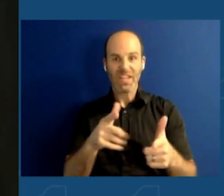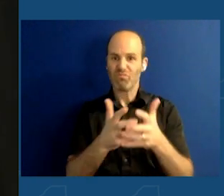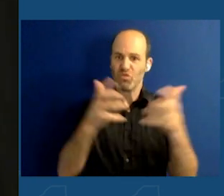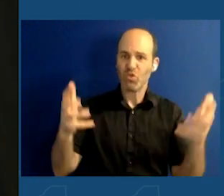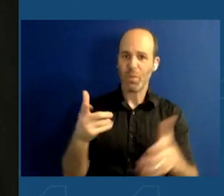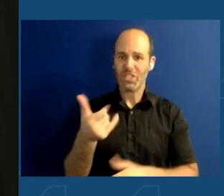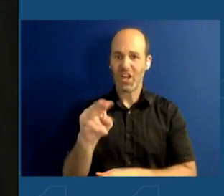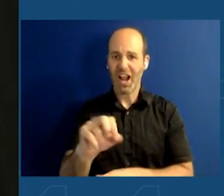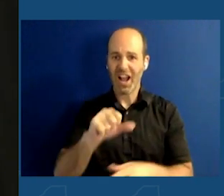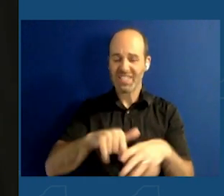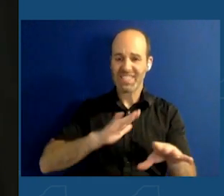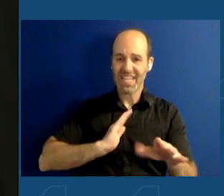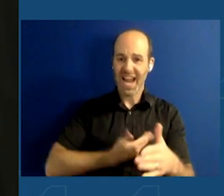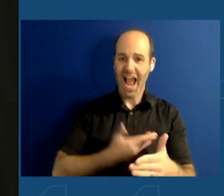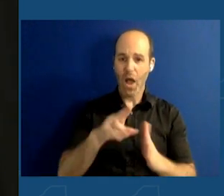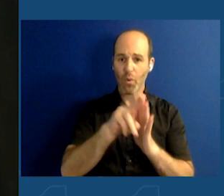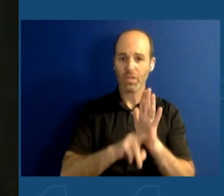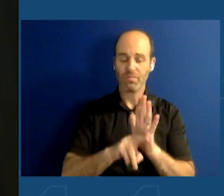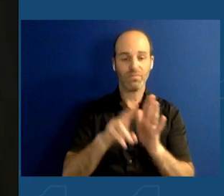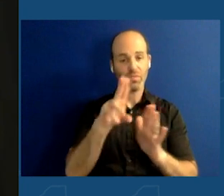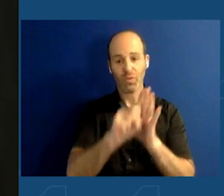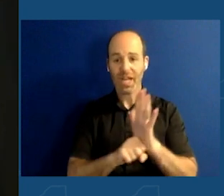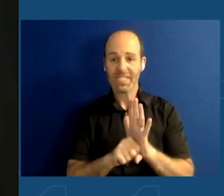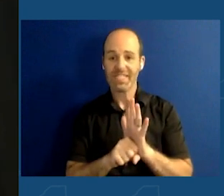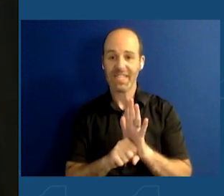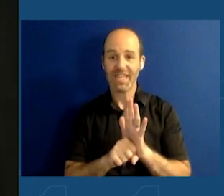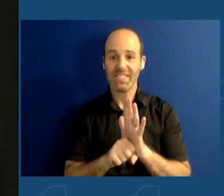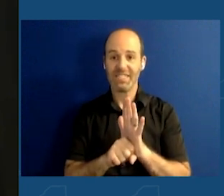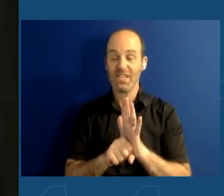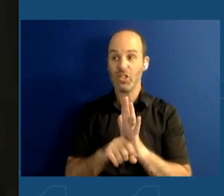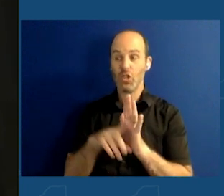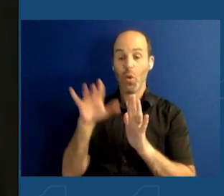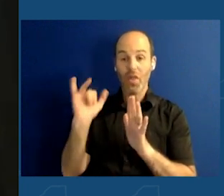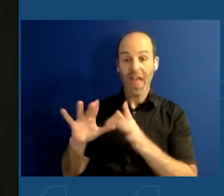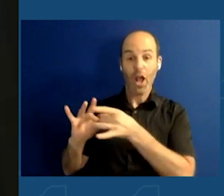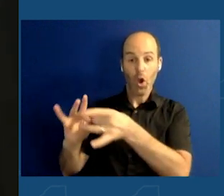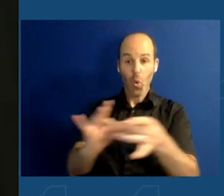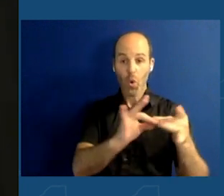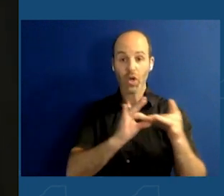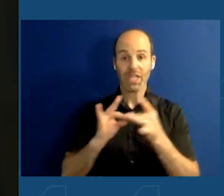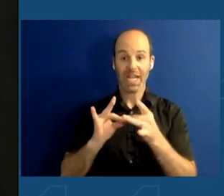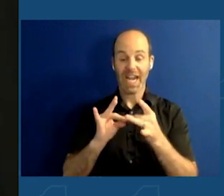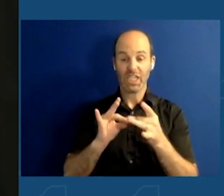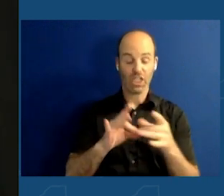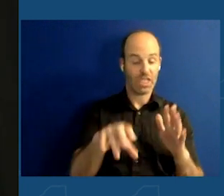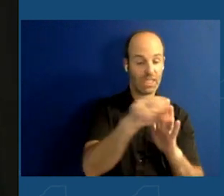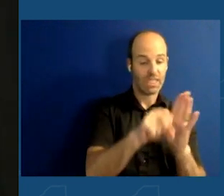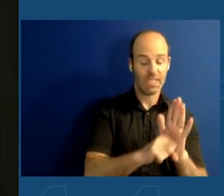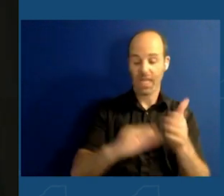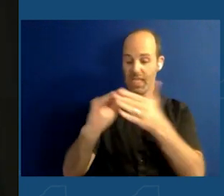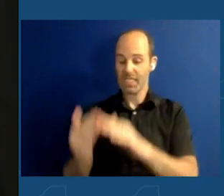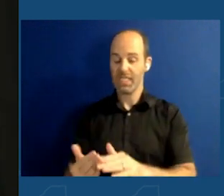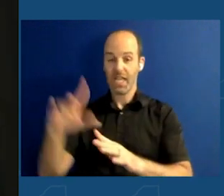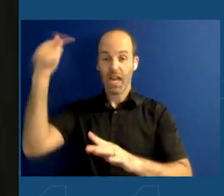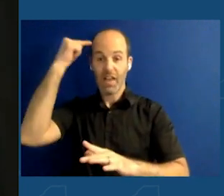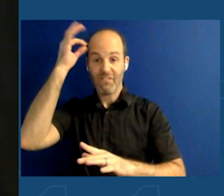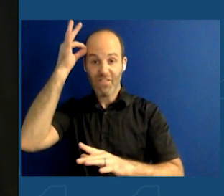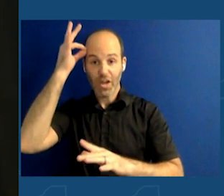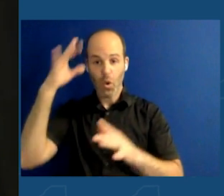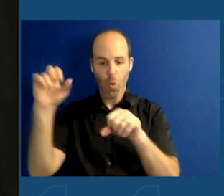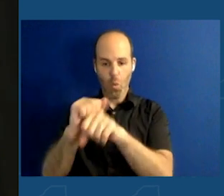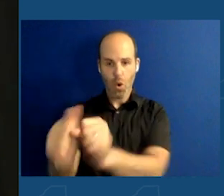we're doing here in New York with that coordination, I think the director is right, is something that we could